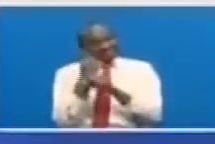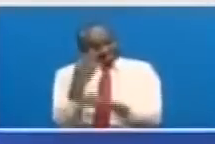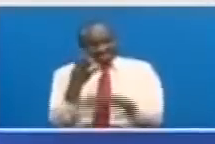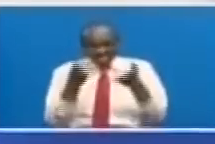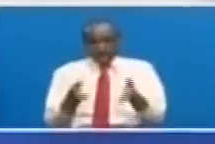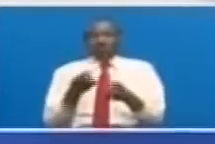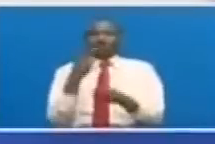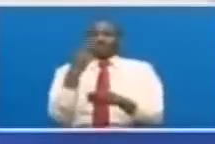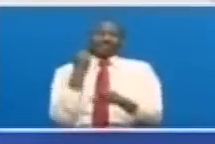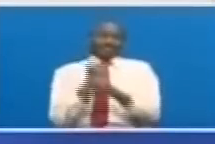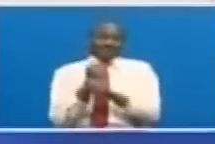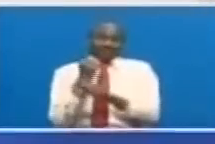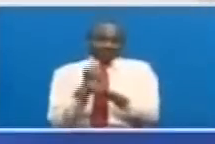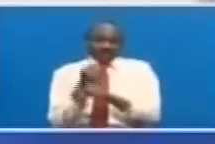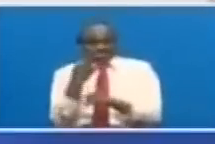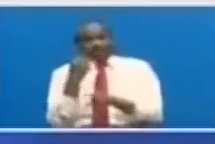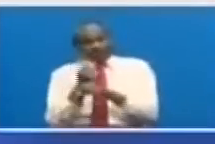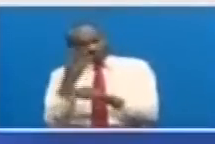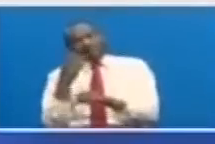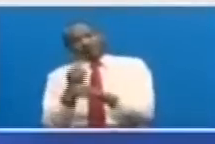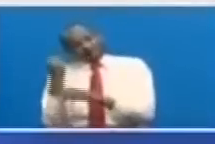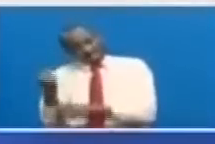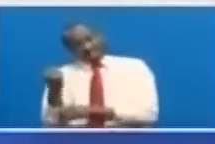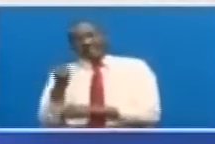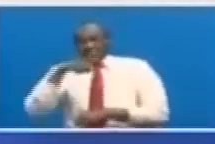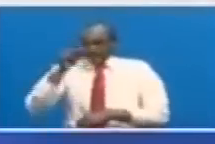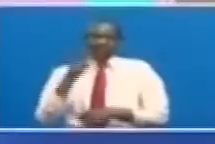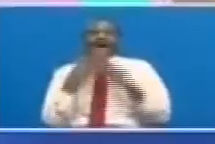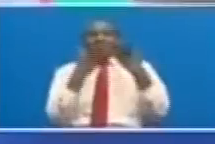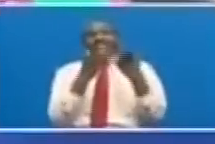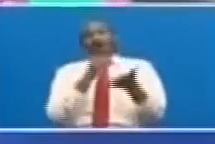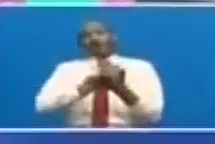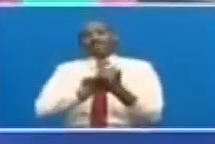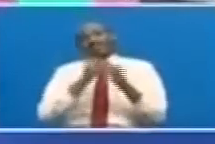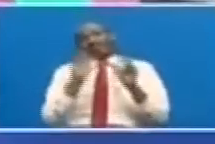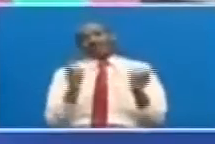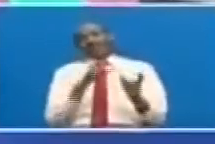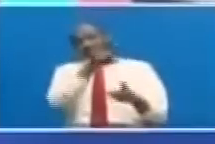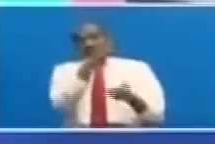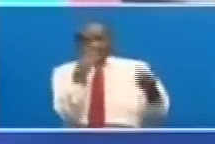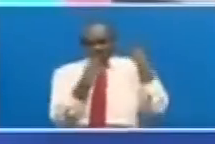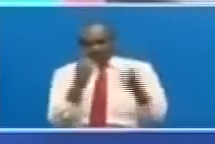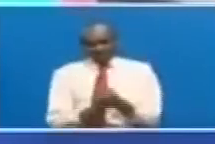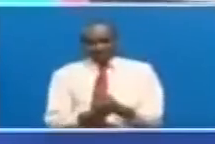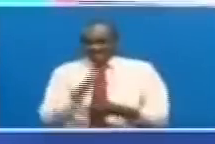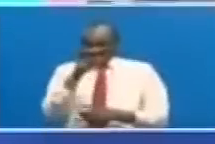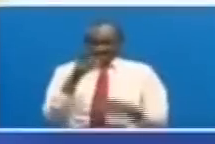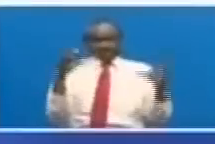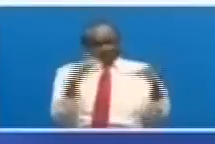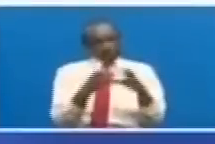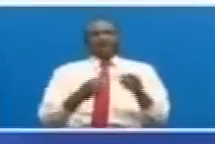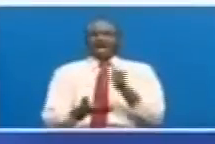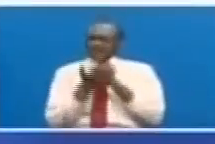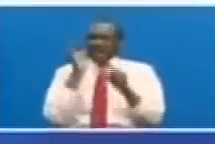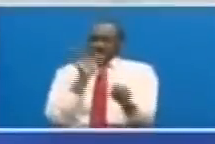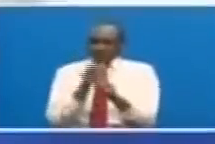is 2014 2015, they have not responded to those audit queries. Gavi, the Vaccine Alliance team, is a major